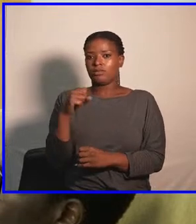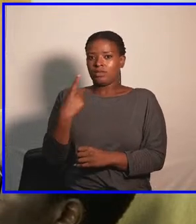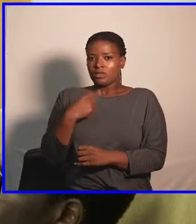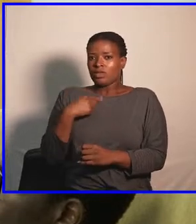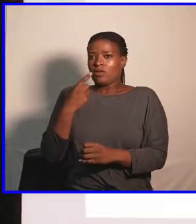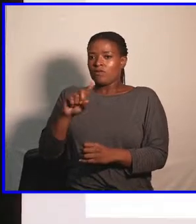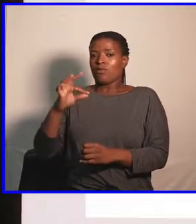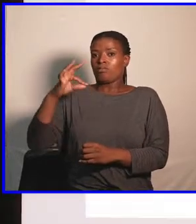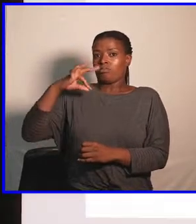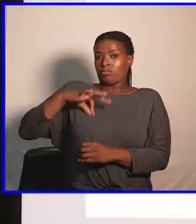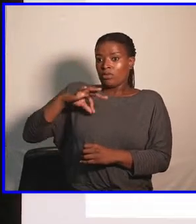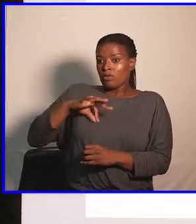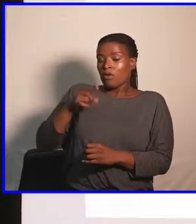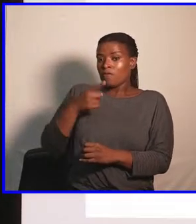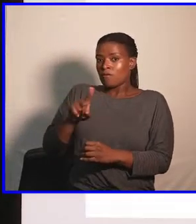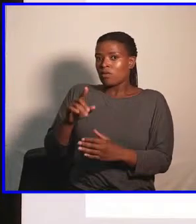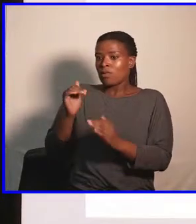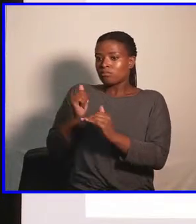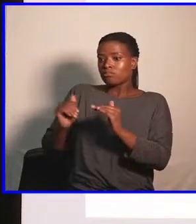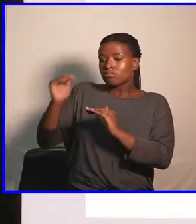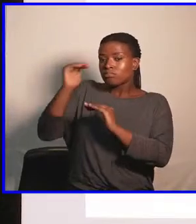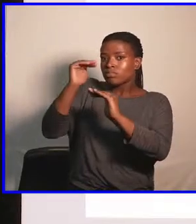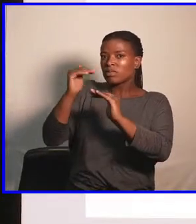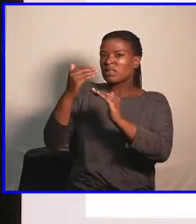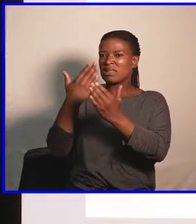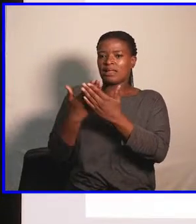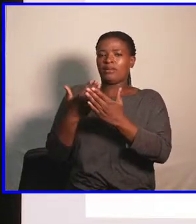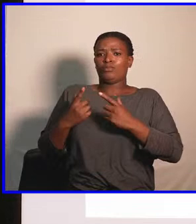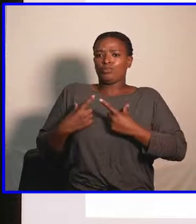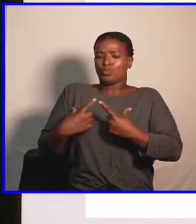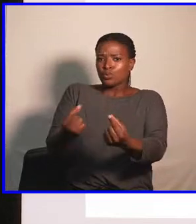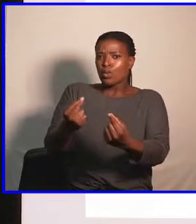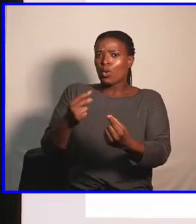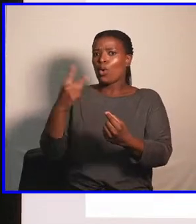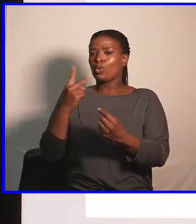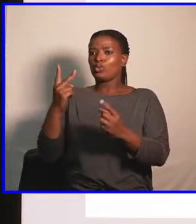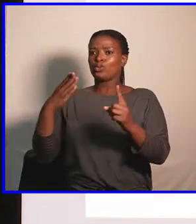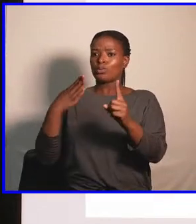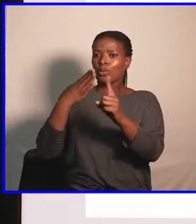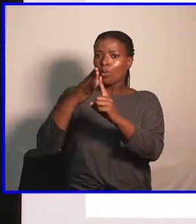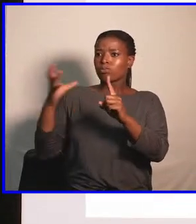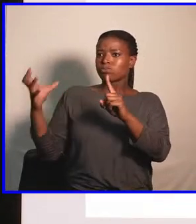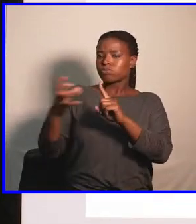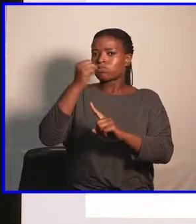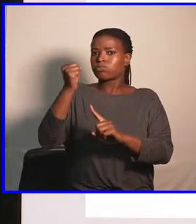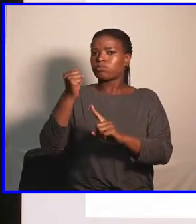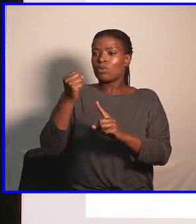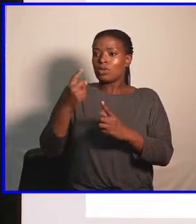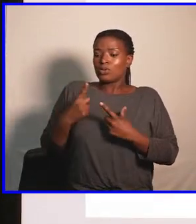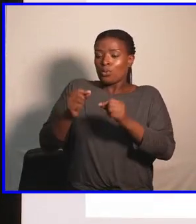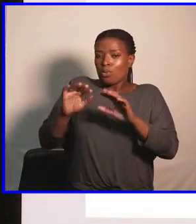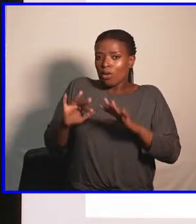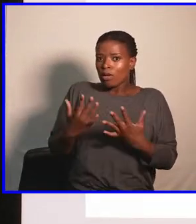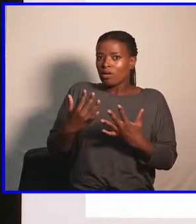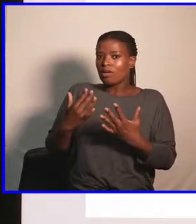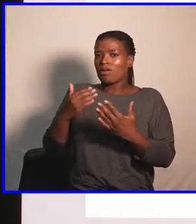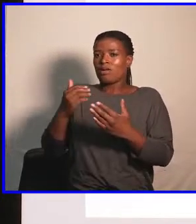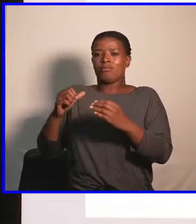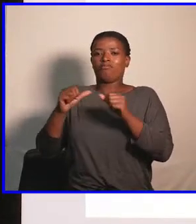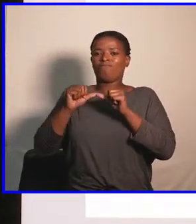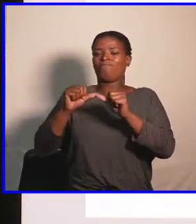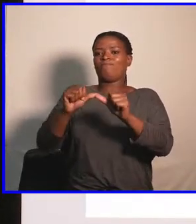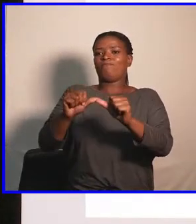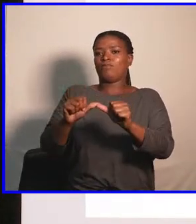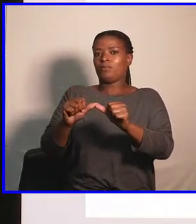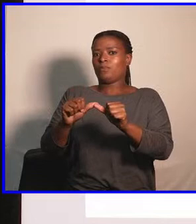The Revenue Authority must be allowed to act and fulfill its mandate, and to do so beyond any